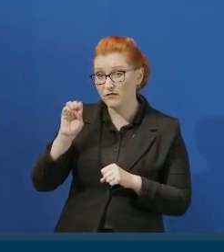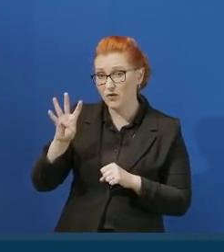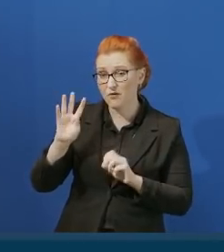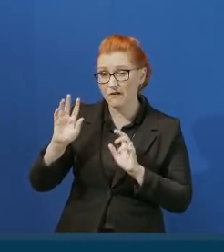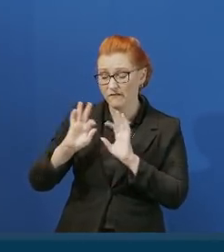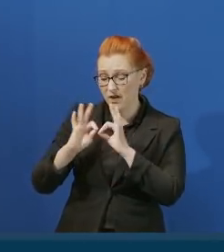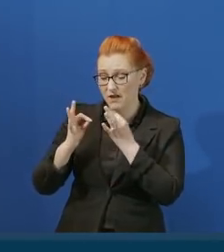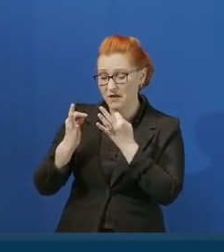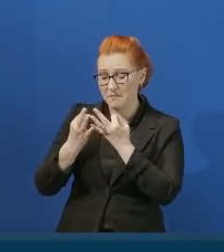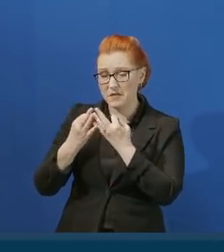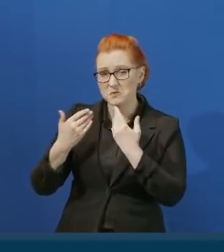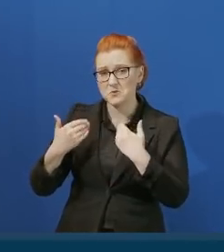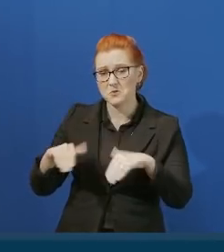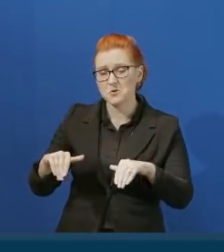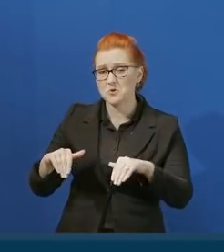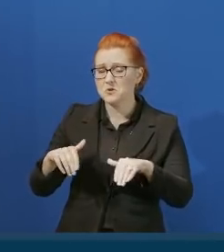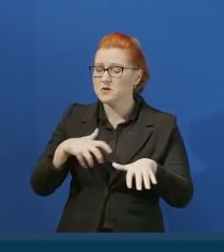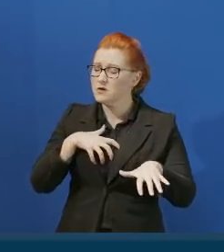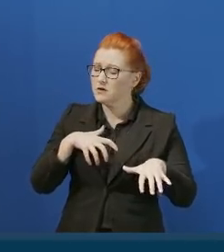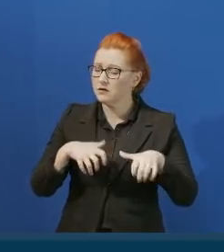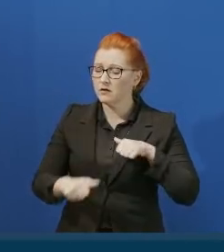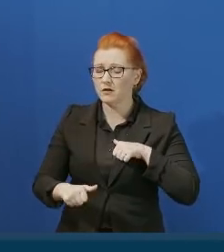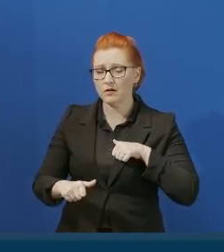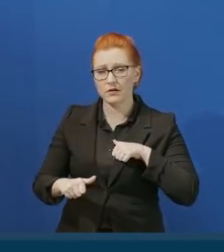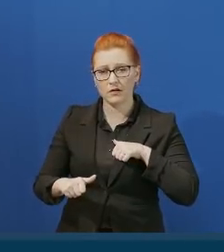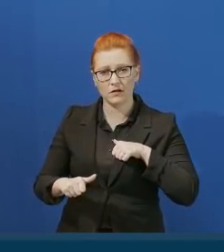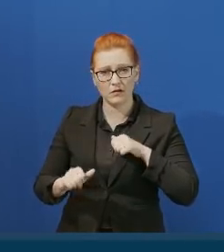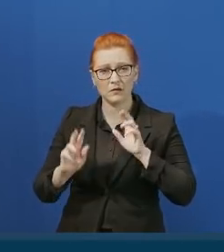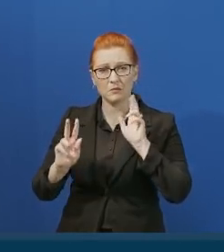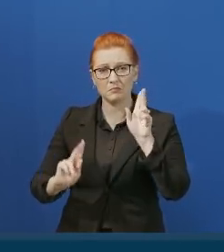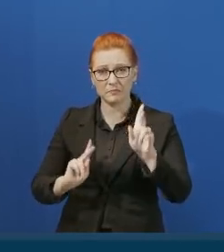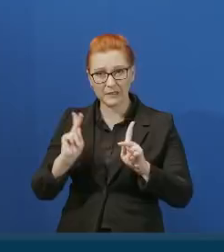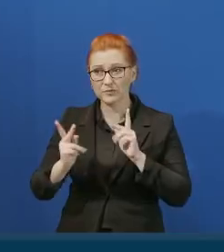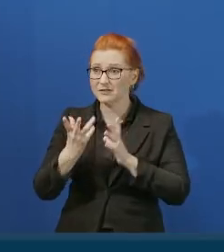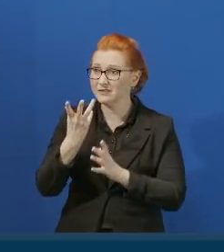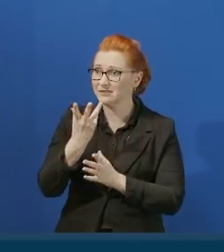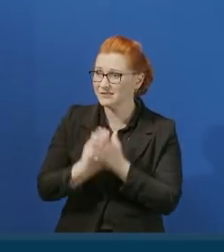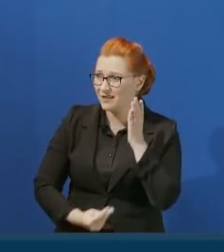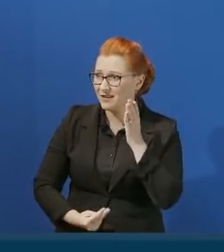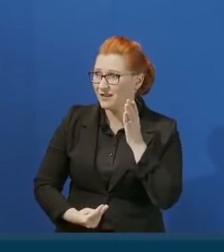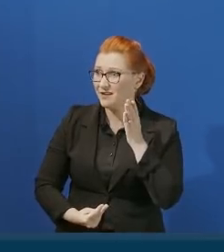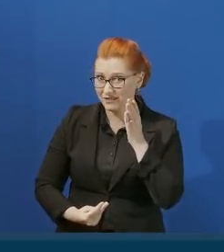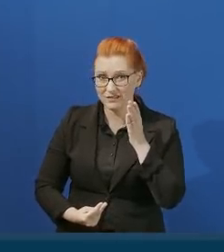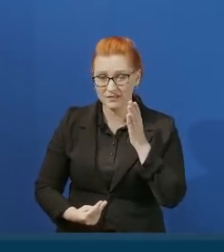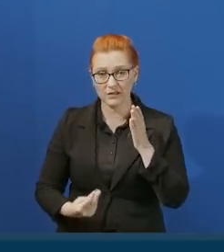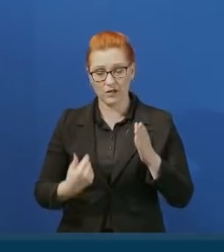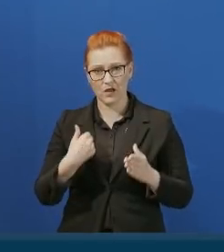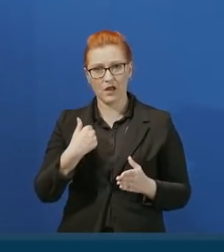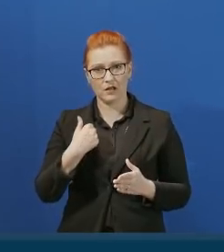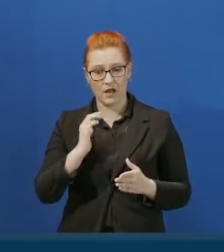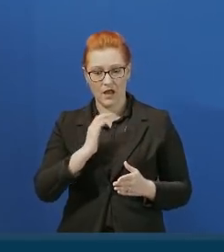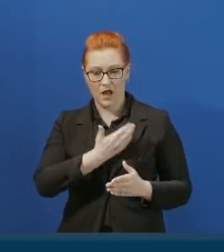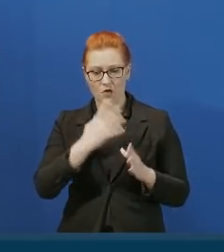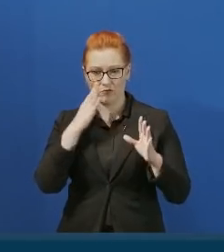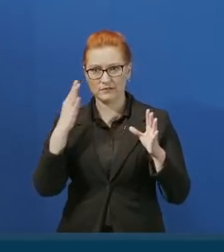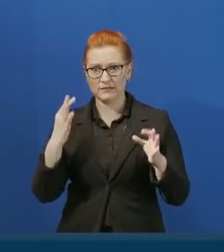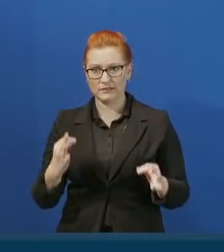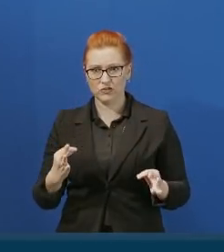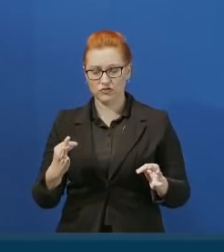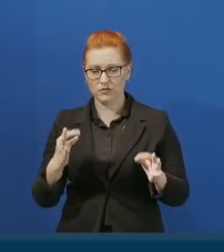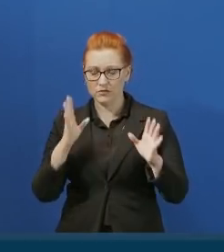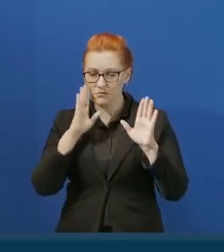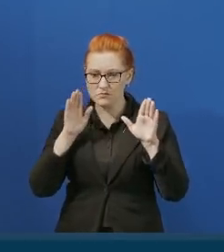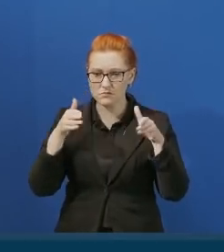these souls that have been lost. And we want to make decisions so that we reduce this number to the best of